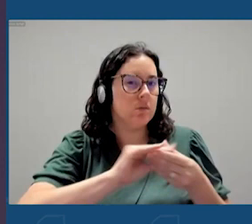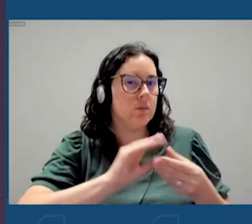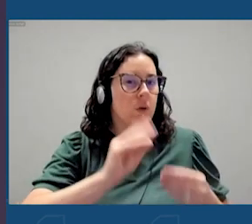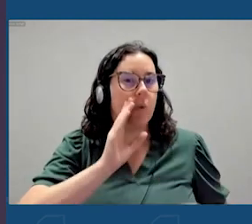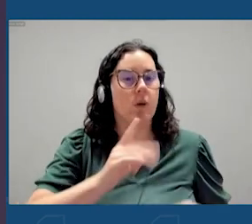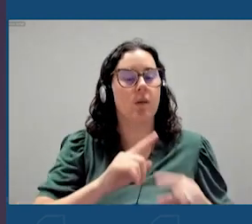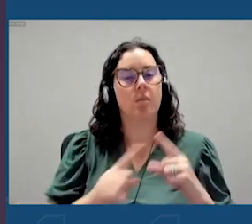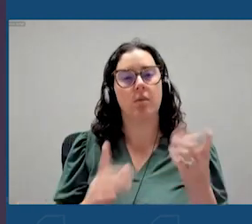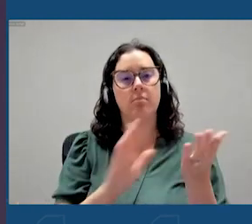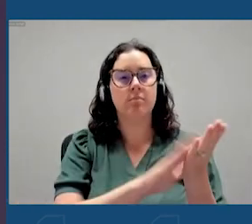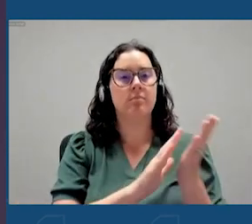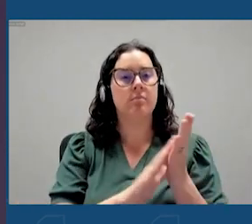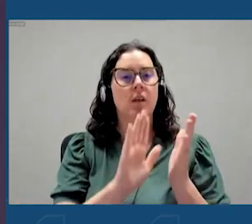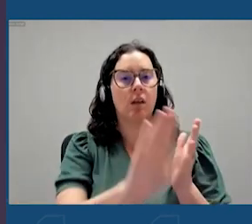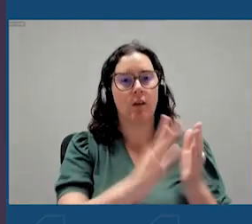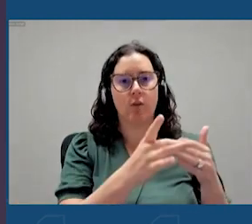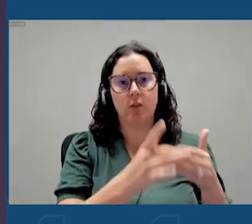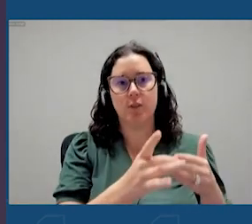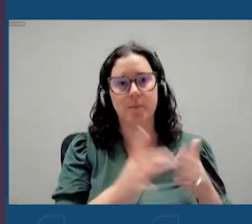issues.